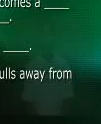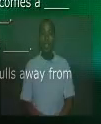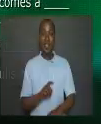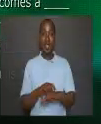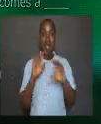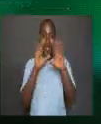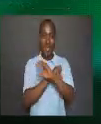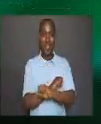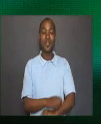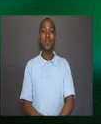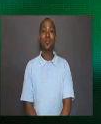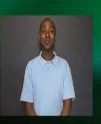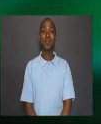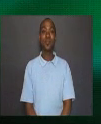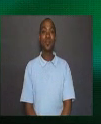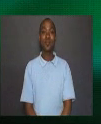Time's up.